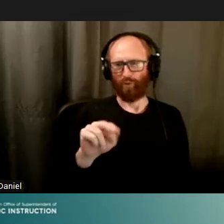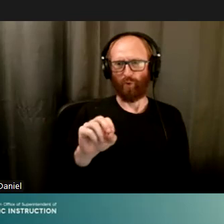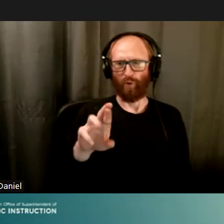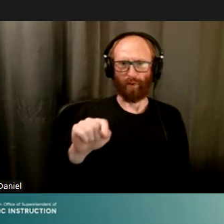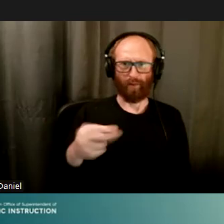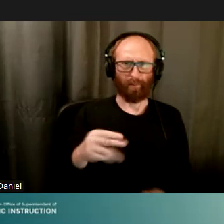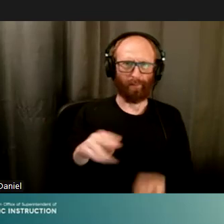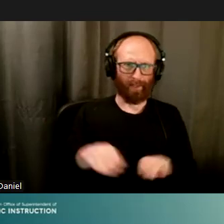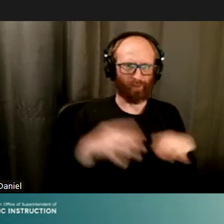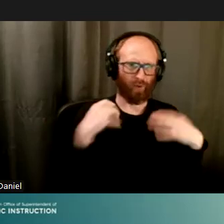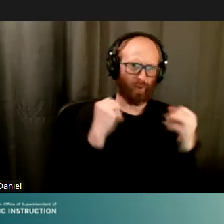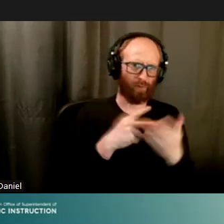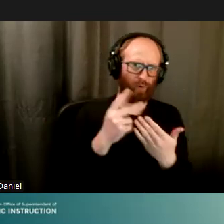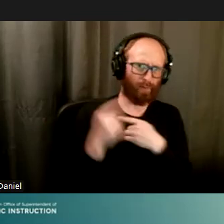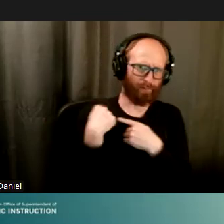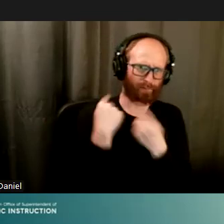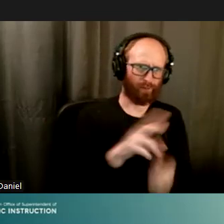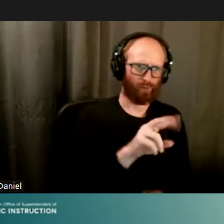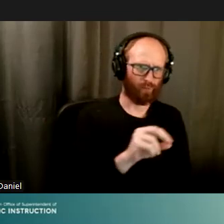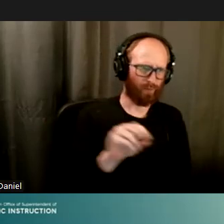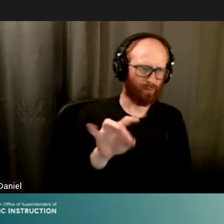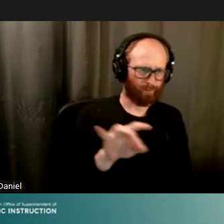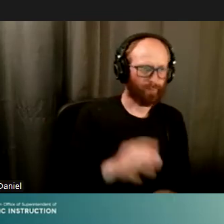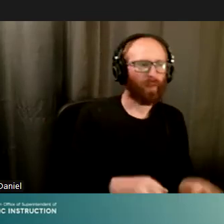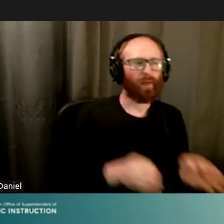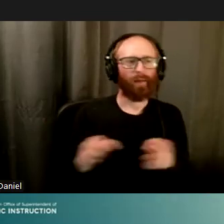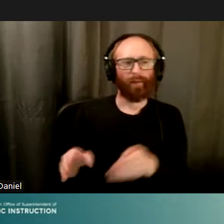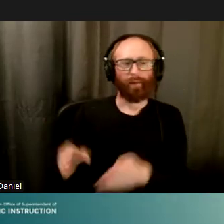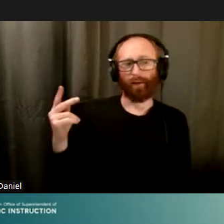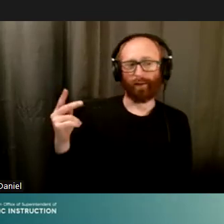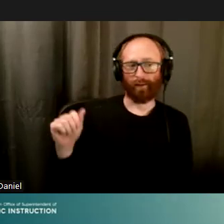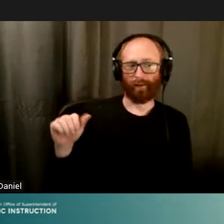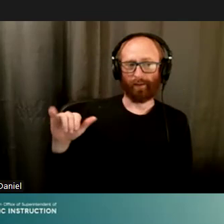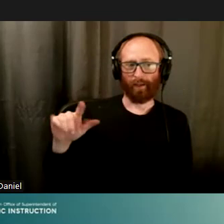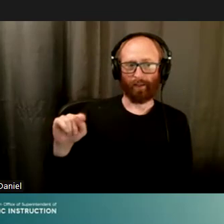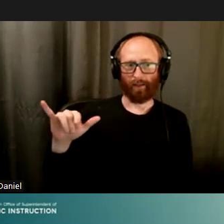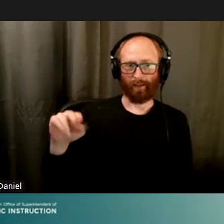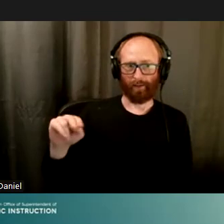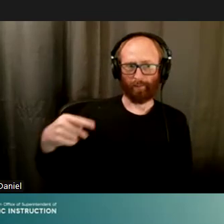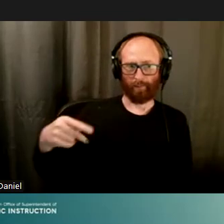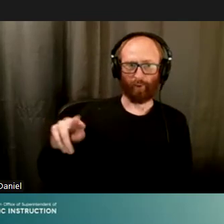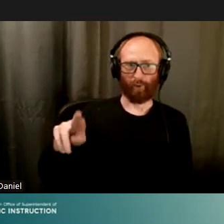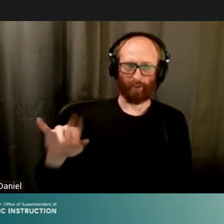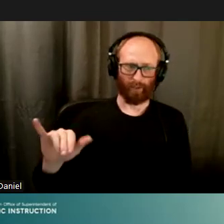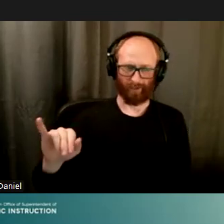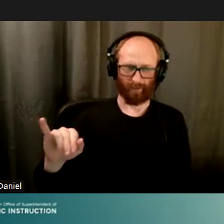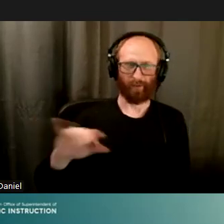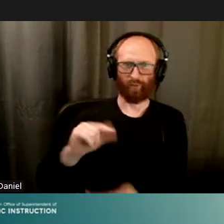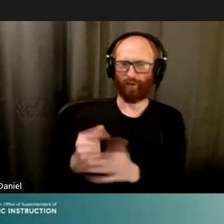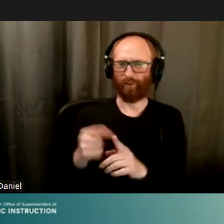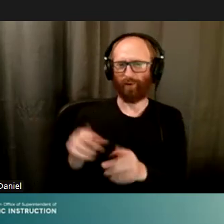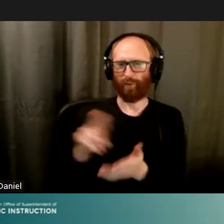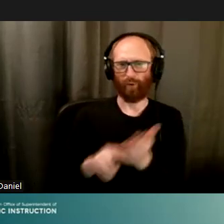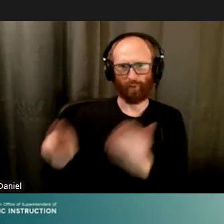Joining her is also Caitlin Purry, who is a graduate of University of Washington, and